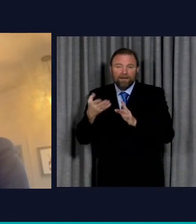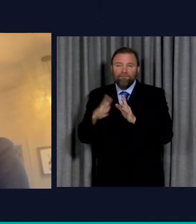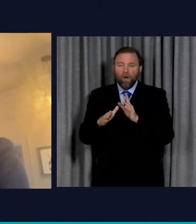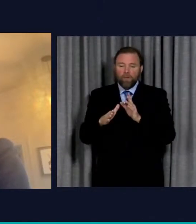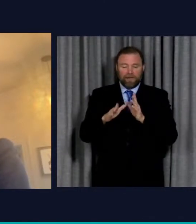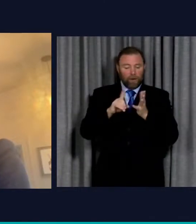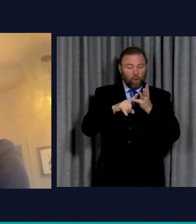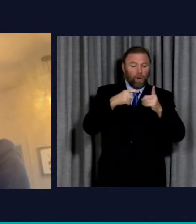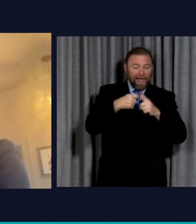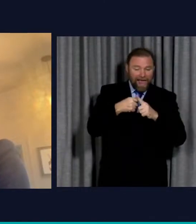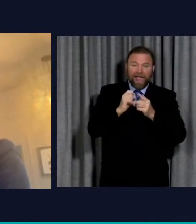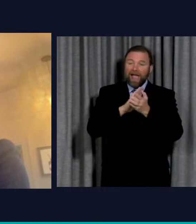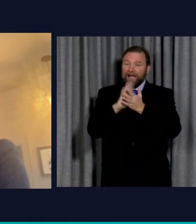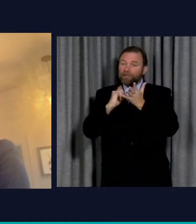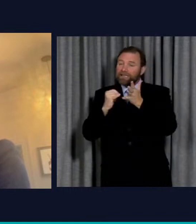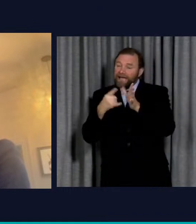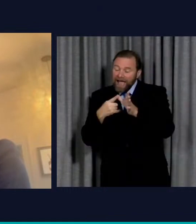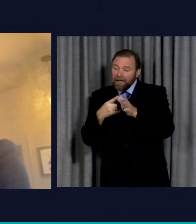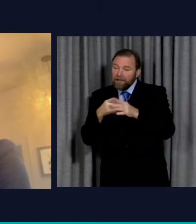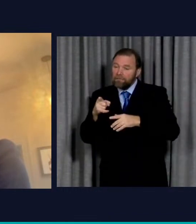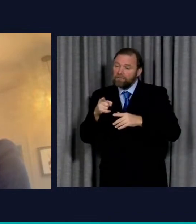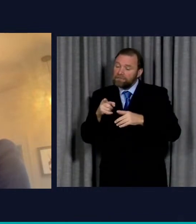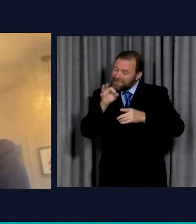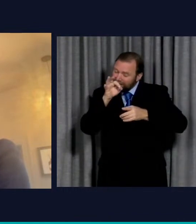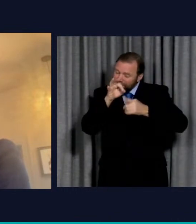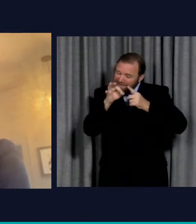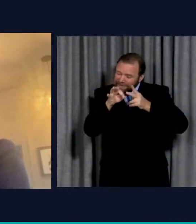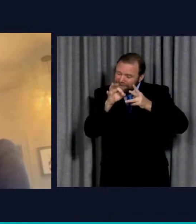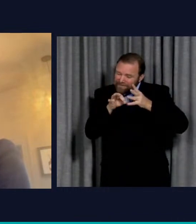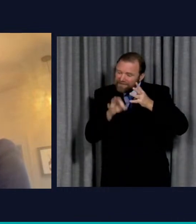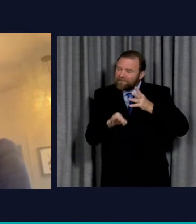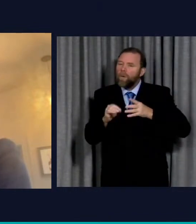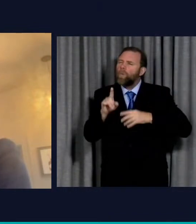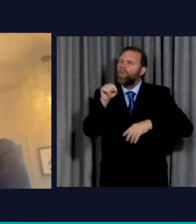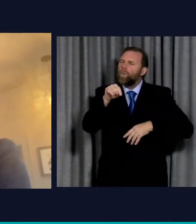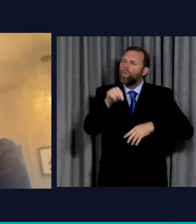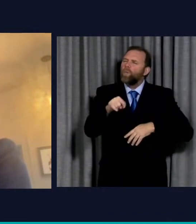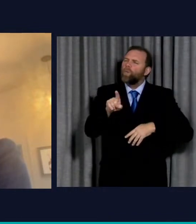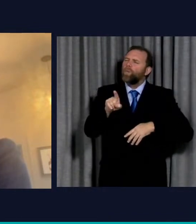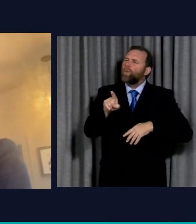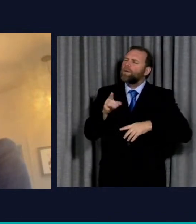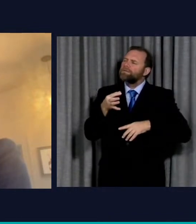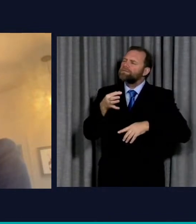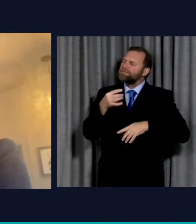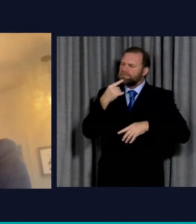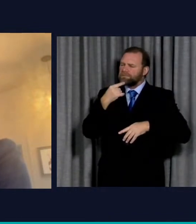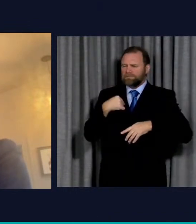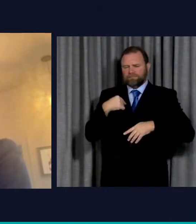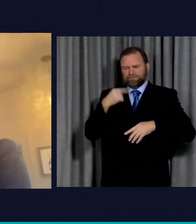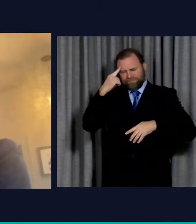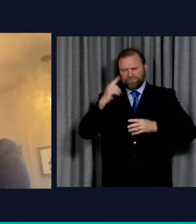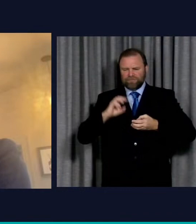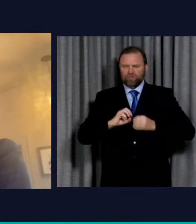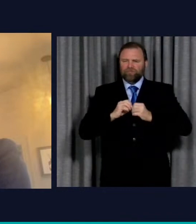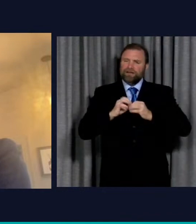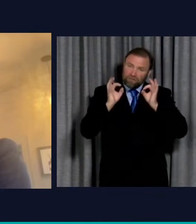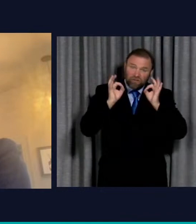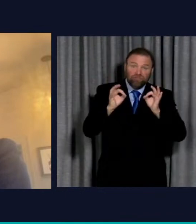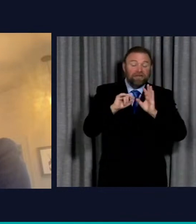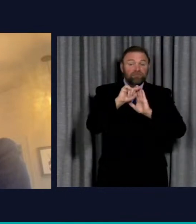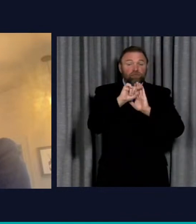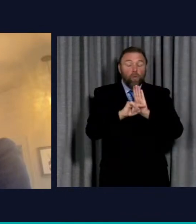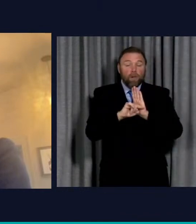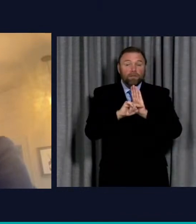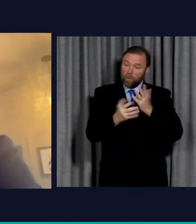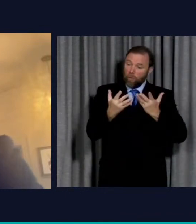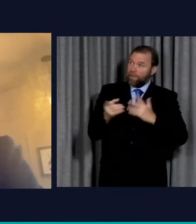HSA and the specifics in that data? What have you seen that has led you to make these quite strict measures, certainly